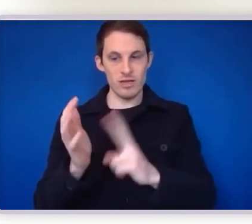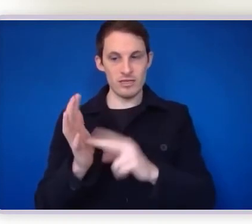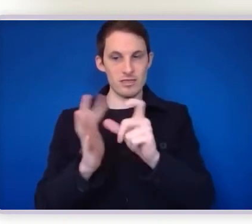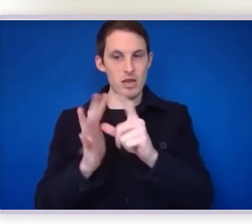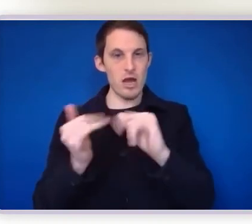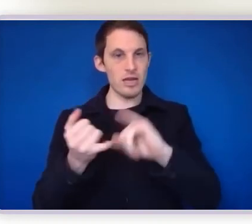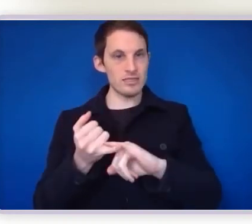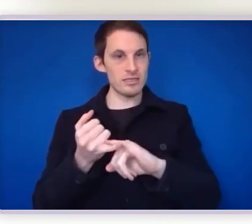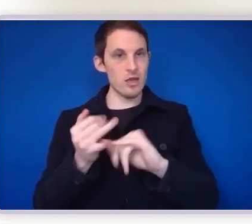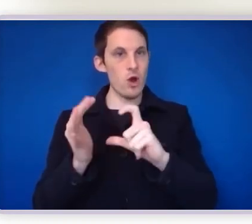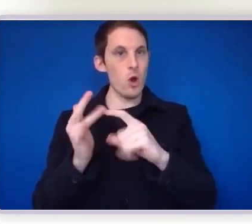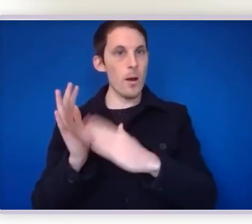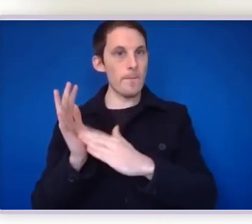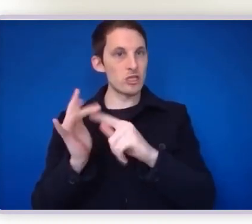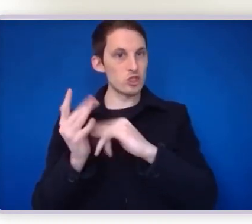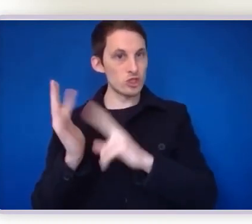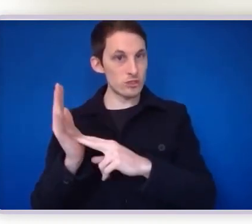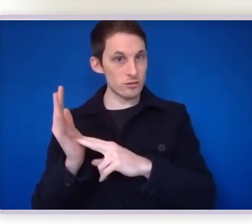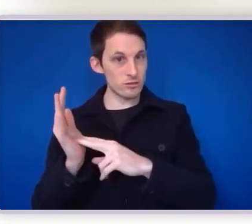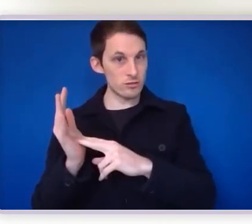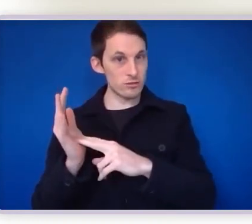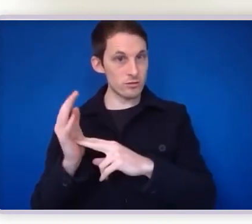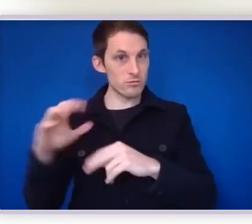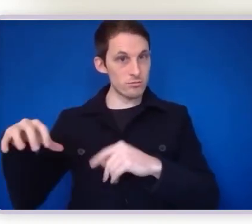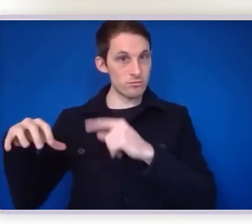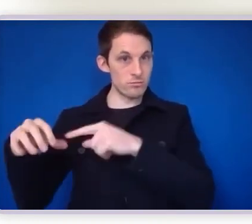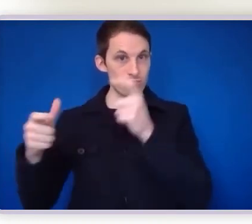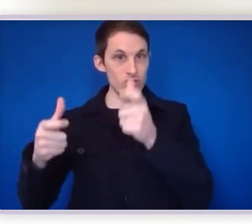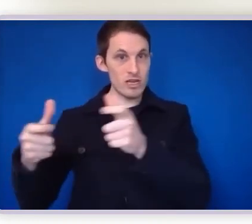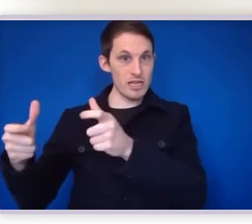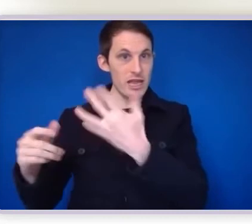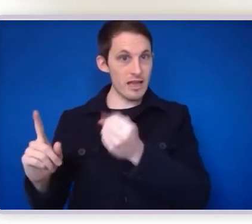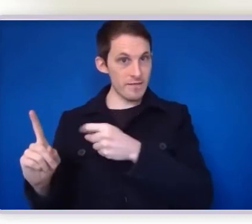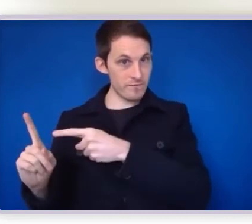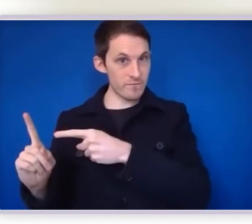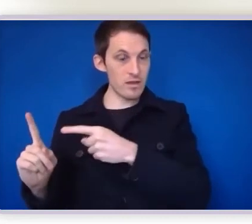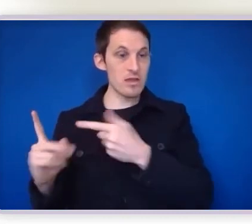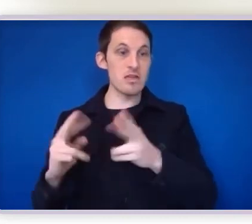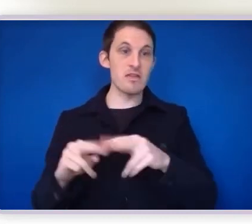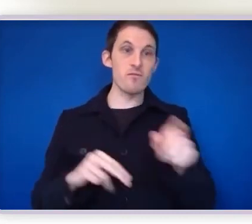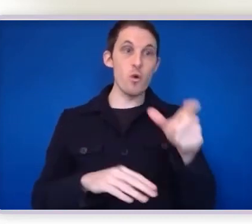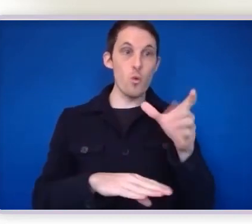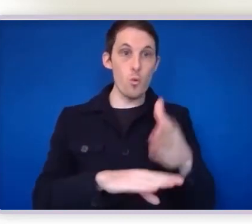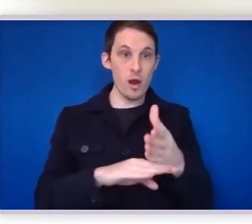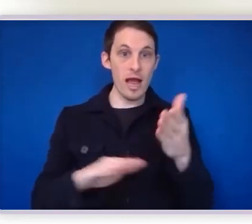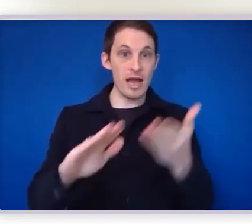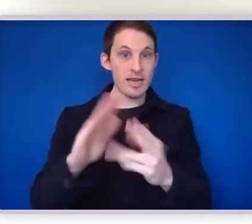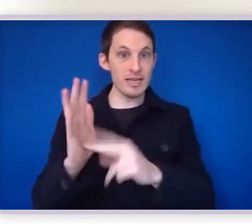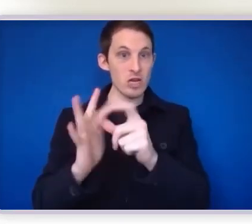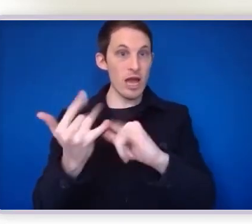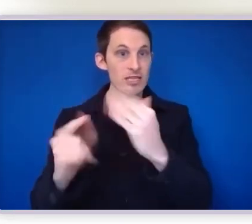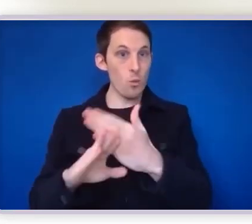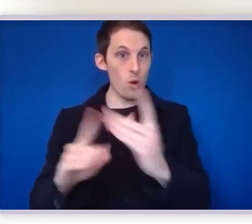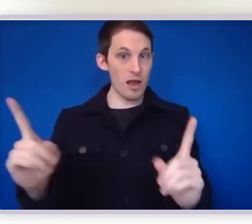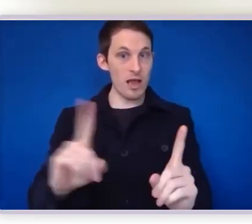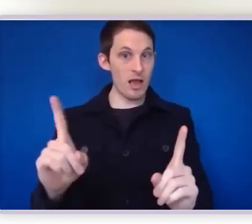worker covered by or funded by the NDIS that we're investigating. So we're obliged to let them know, and we will work with that